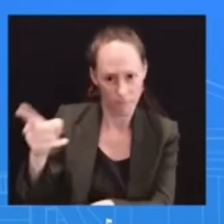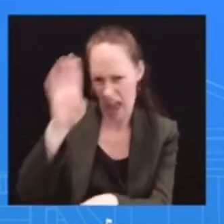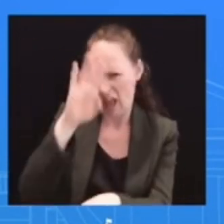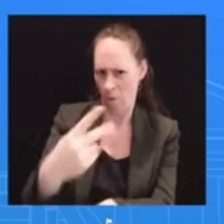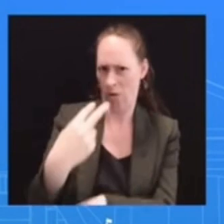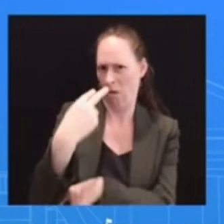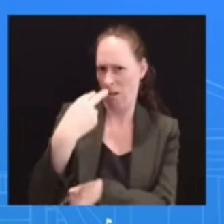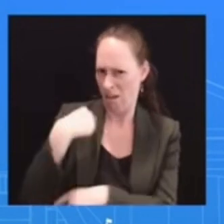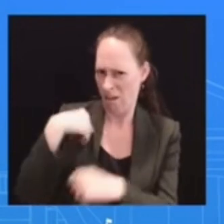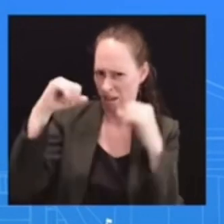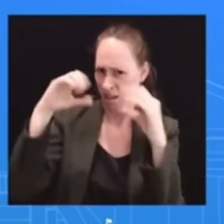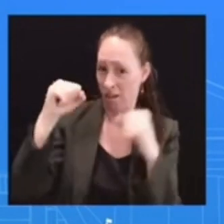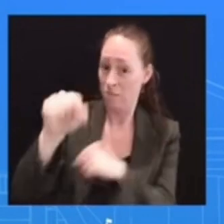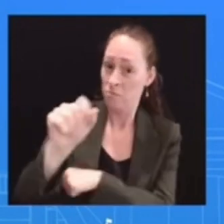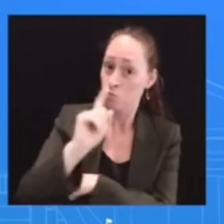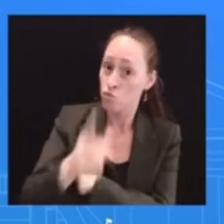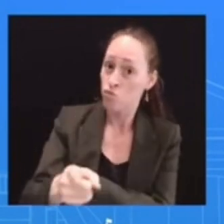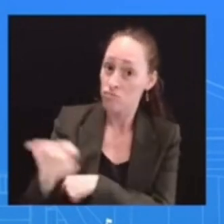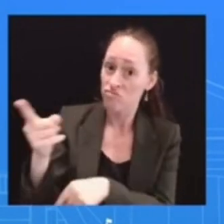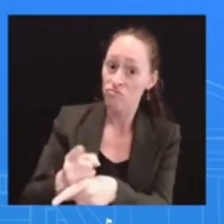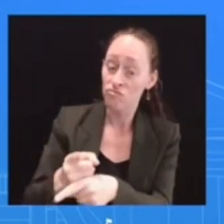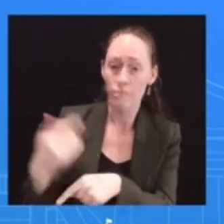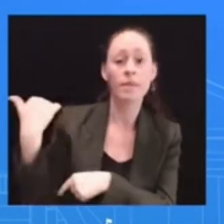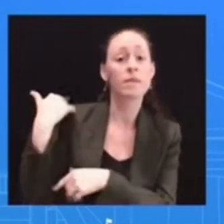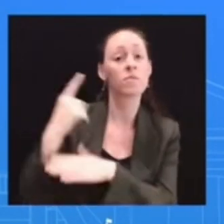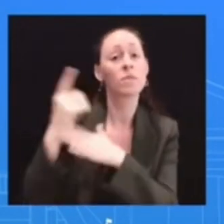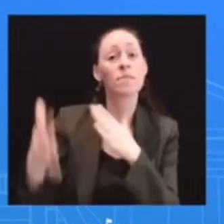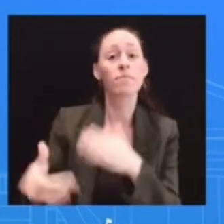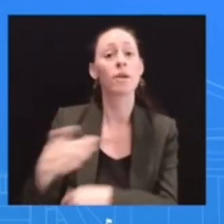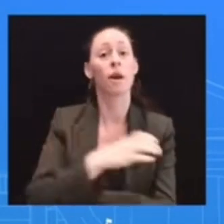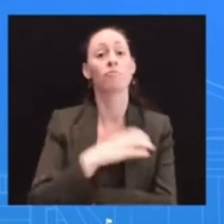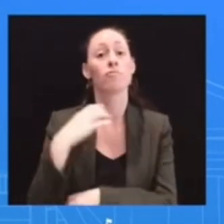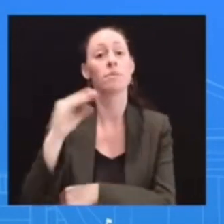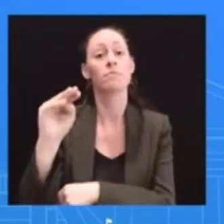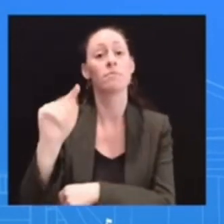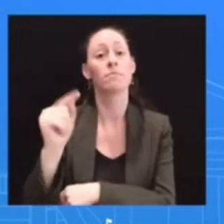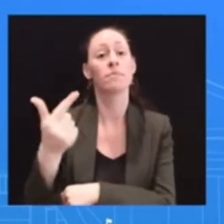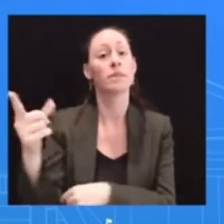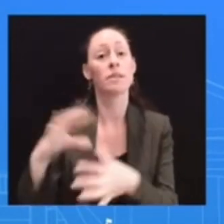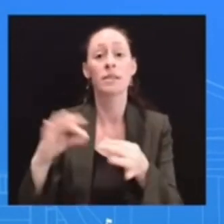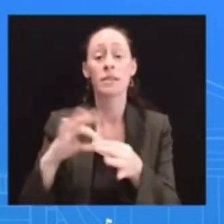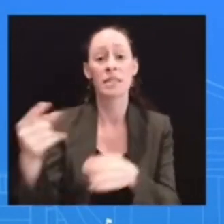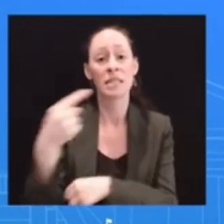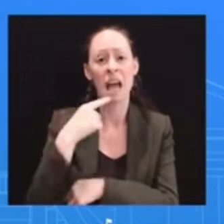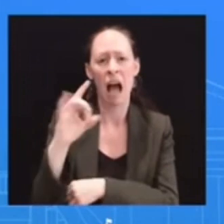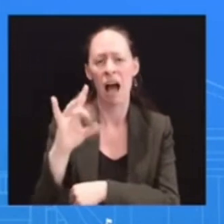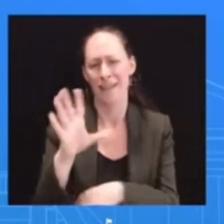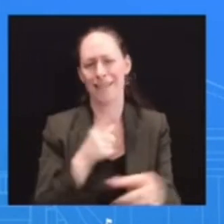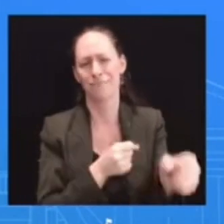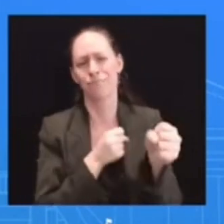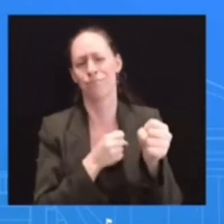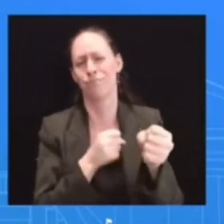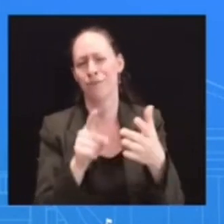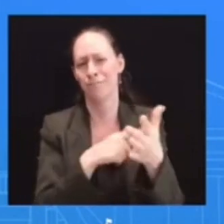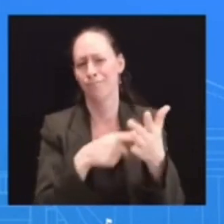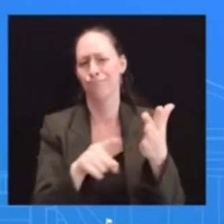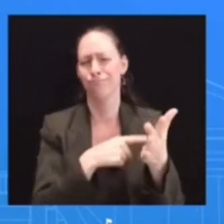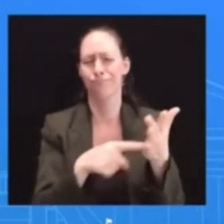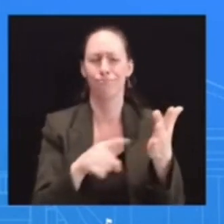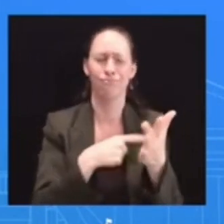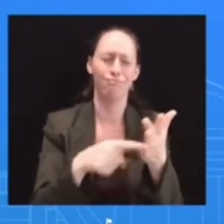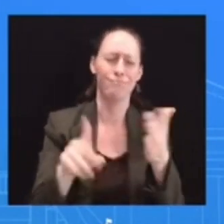Taylor Greene, criticized Bidenomics as being in line with the FDR's creation of Social Security, Lyndon Johnson's creation of